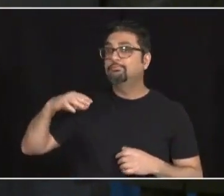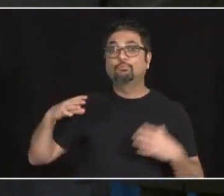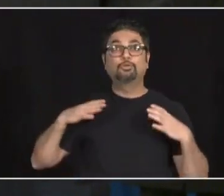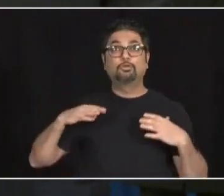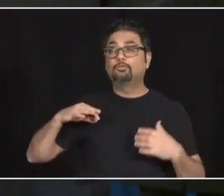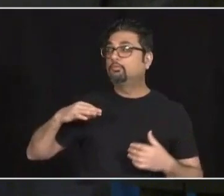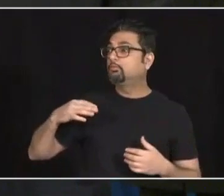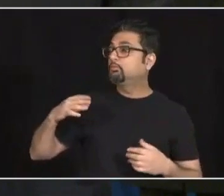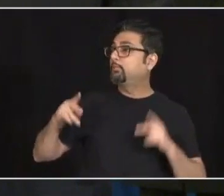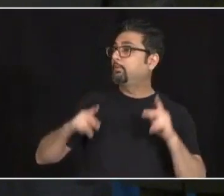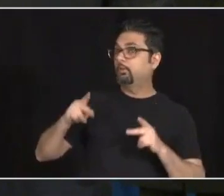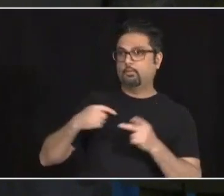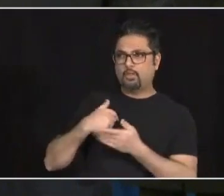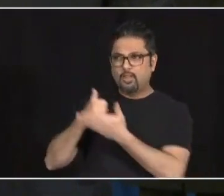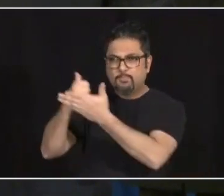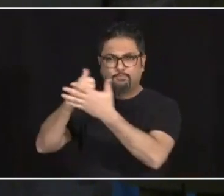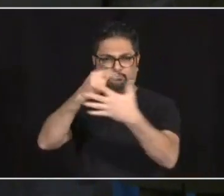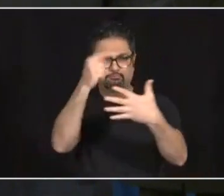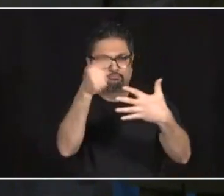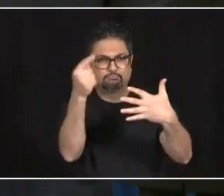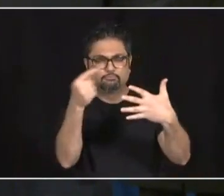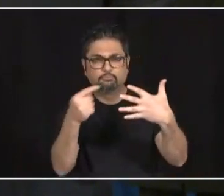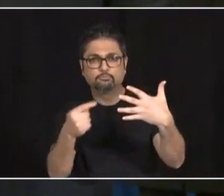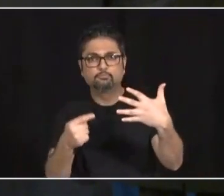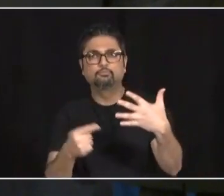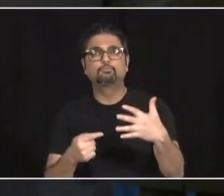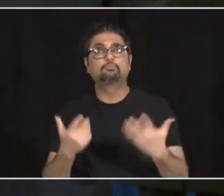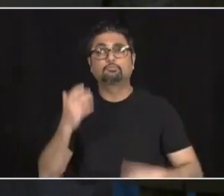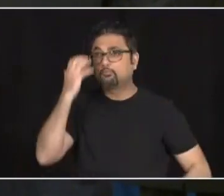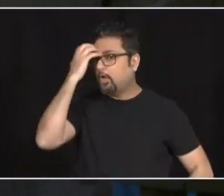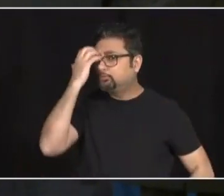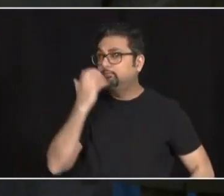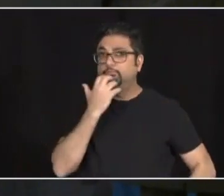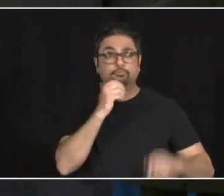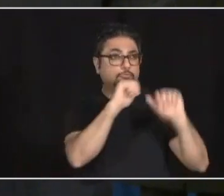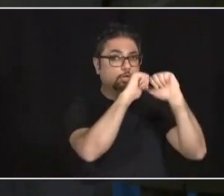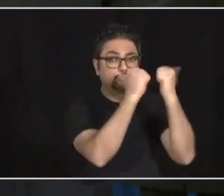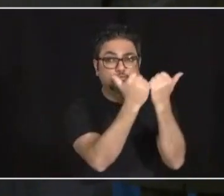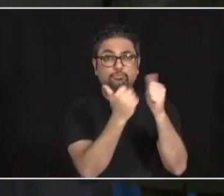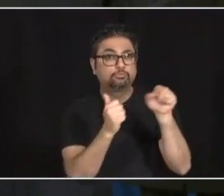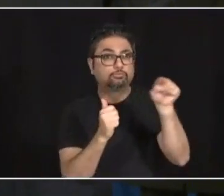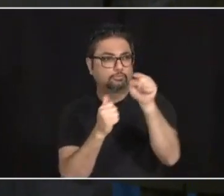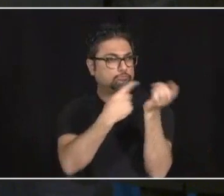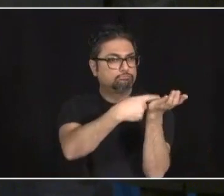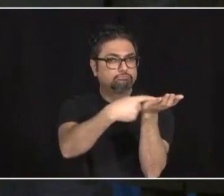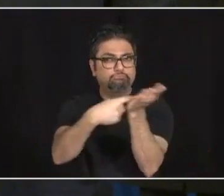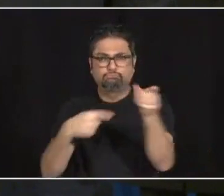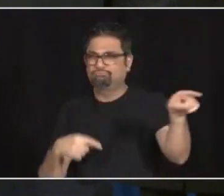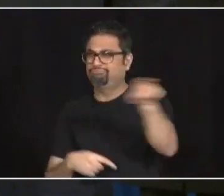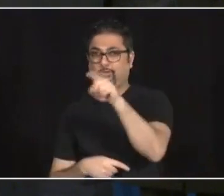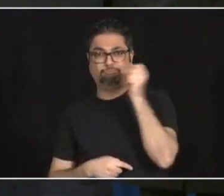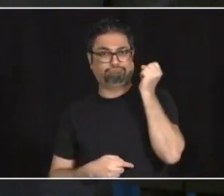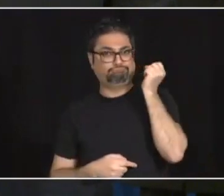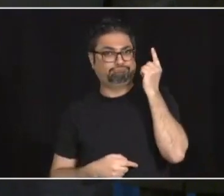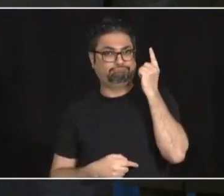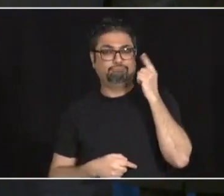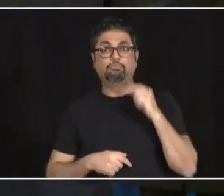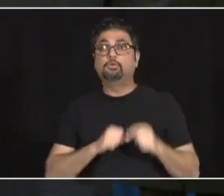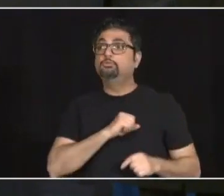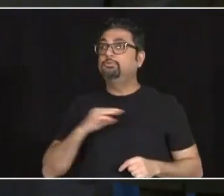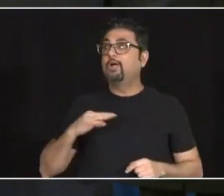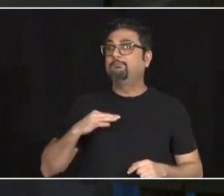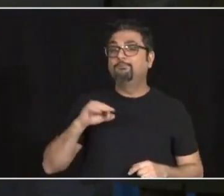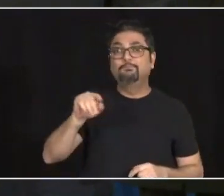the Hospital Association. They understand why we needed to do it. But I also spoke with the employee organizations, with Ontario